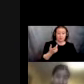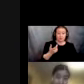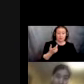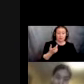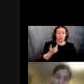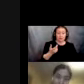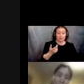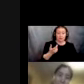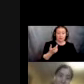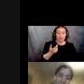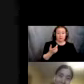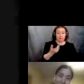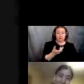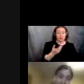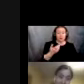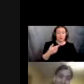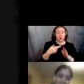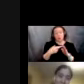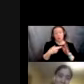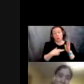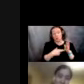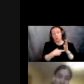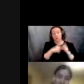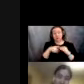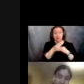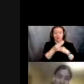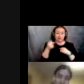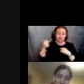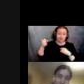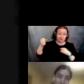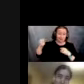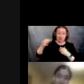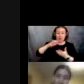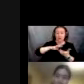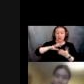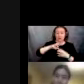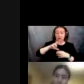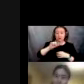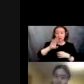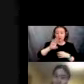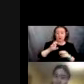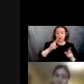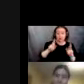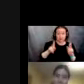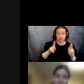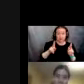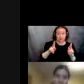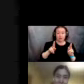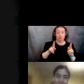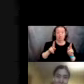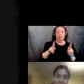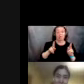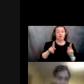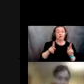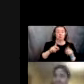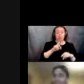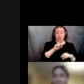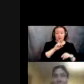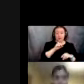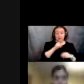the rules about incarcerating mixed race people are very, very